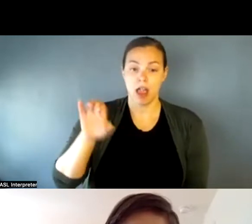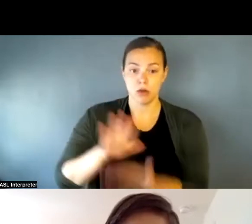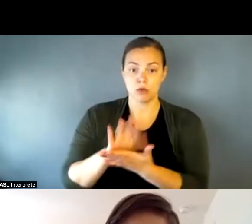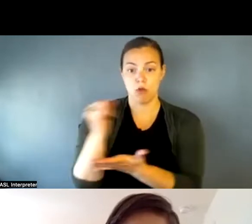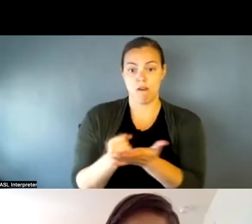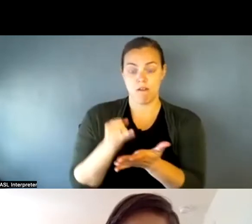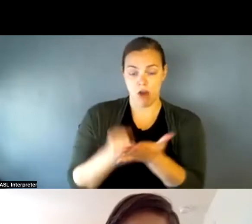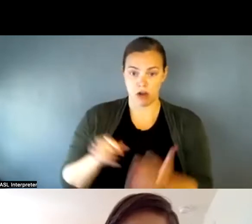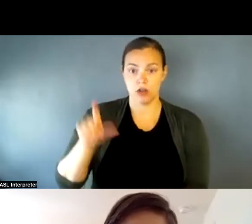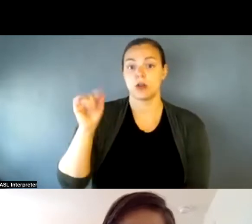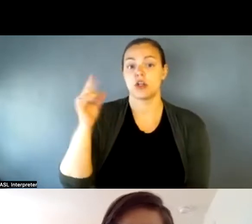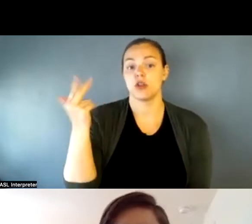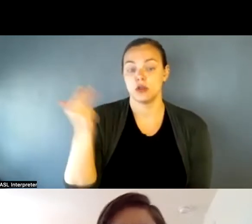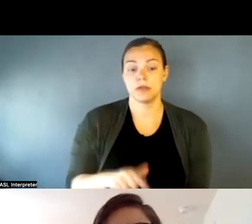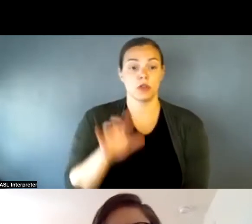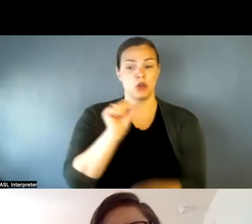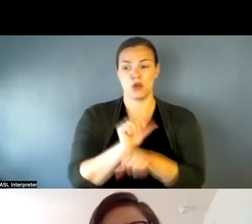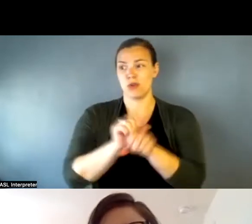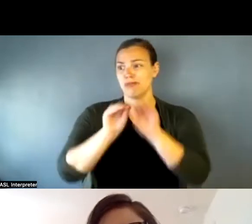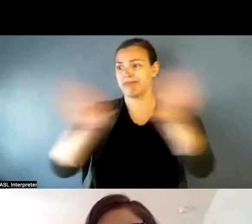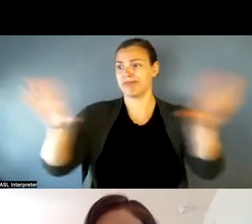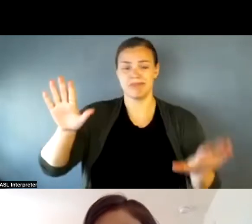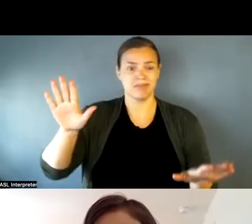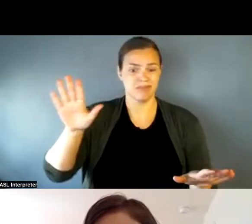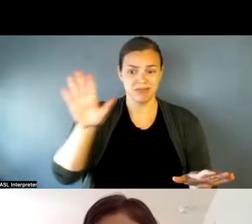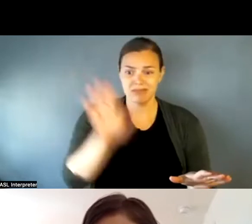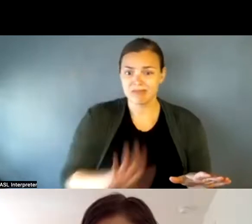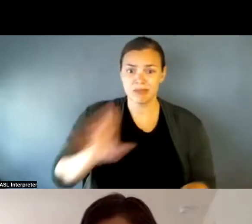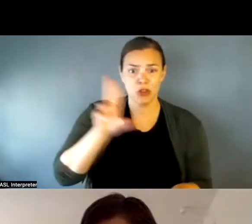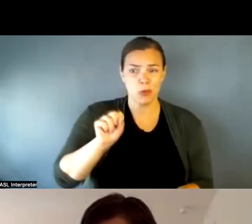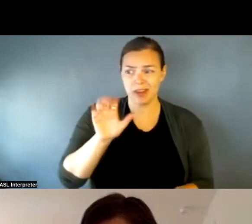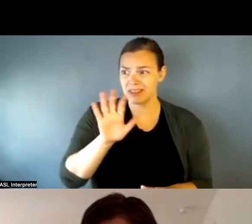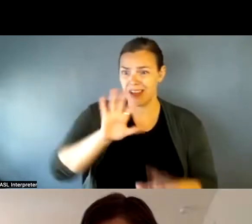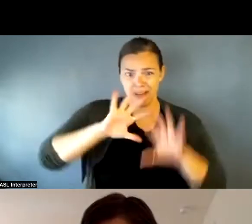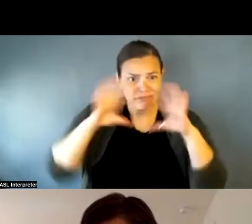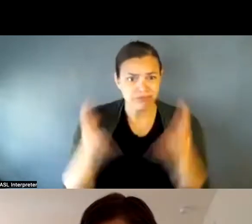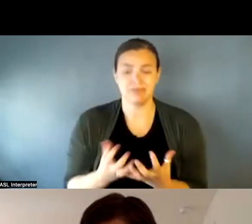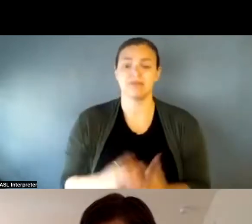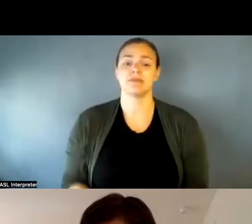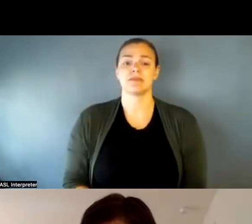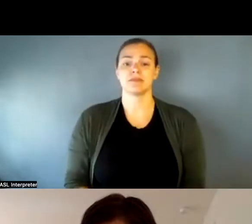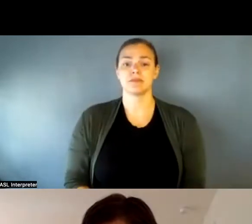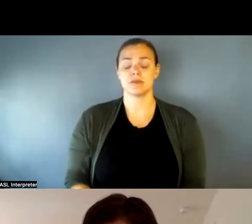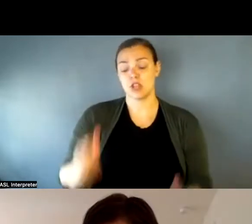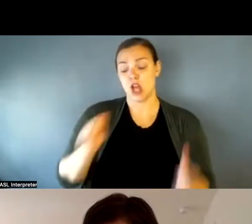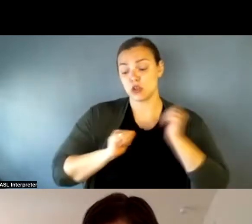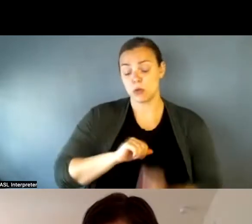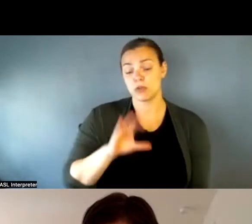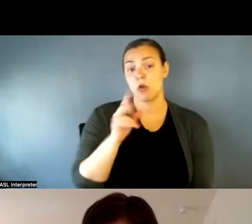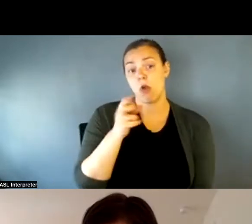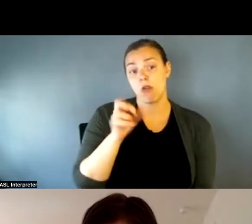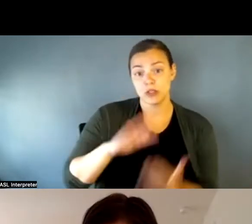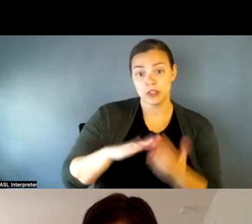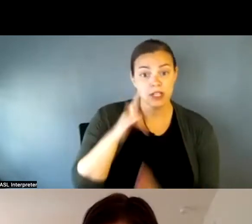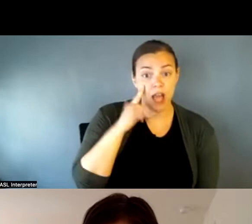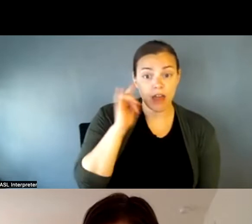2013. Her work has been shown nationally and internationally. She has had solo shows in Culver City, California, and